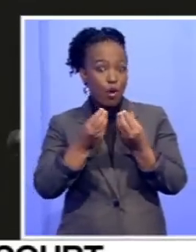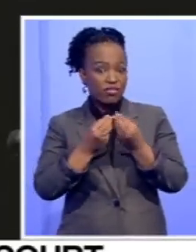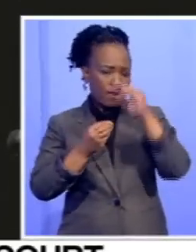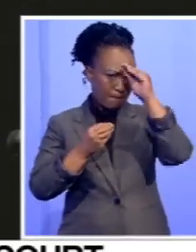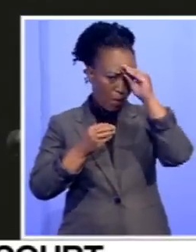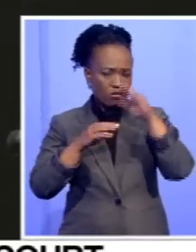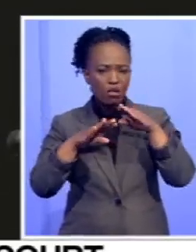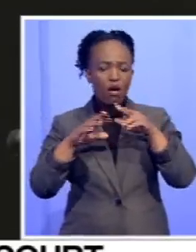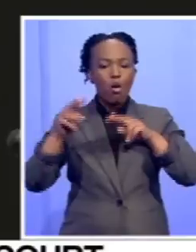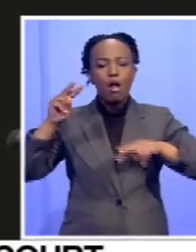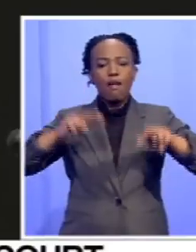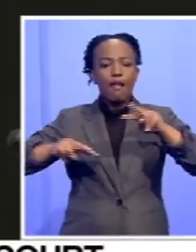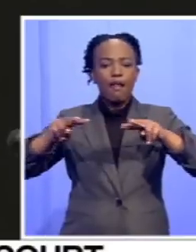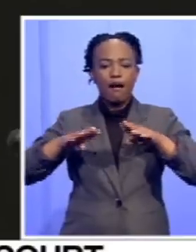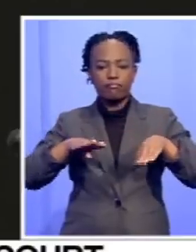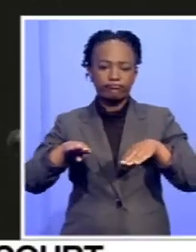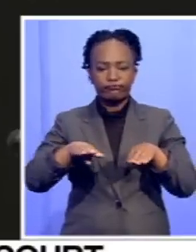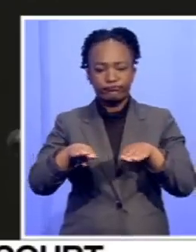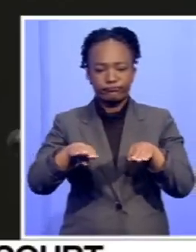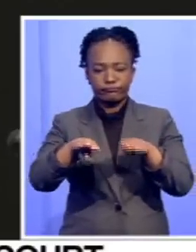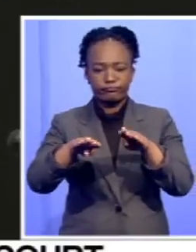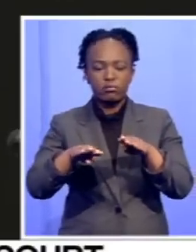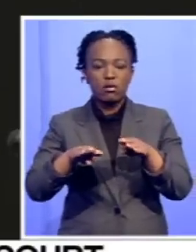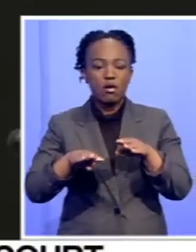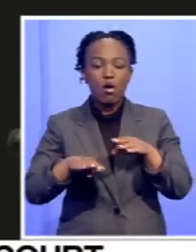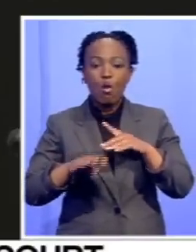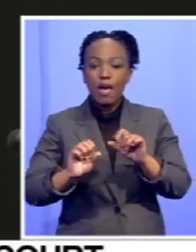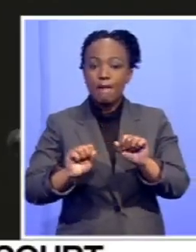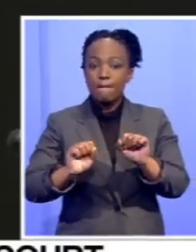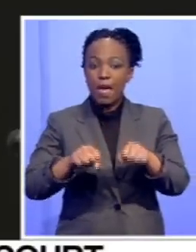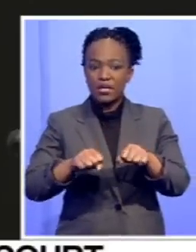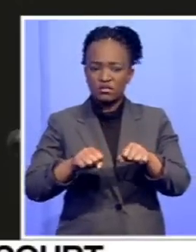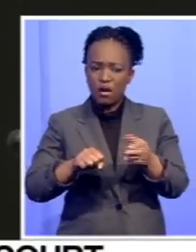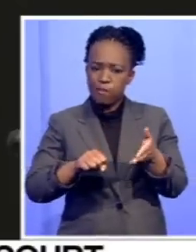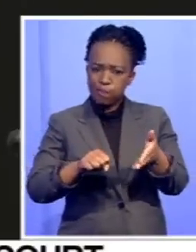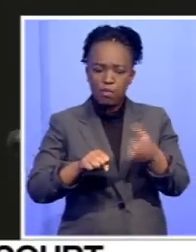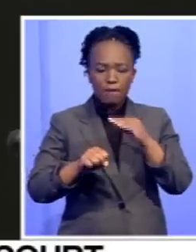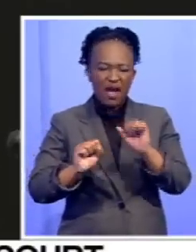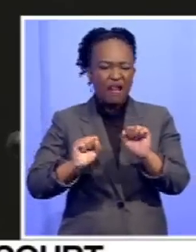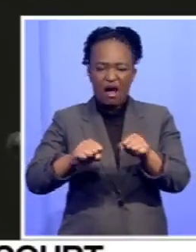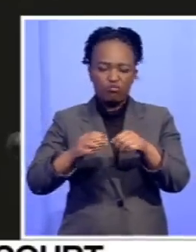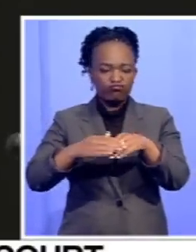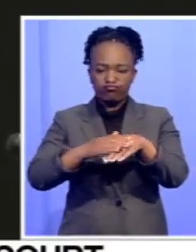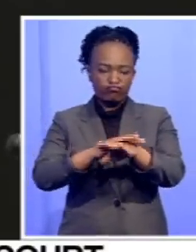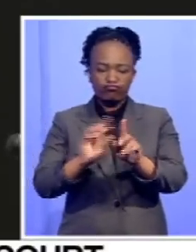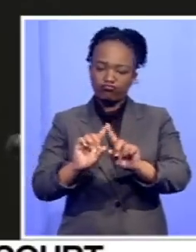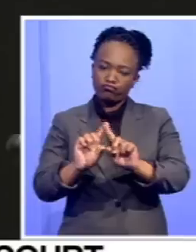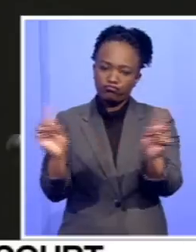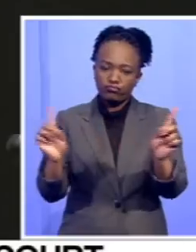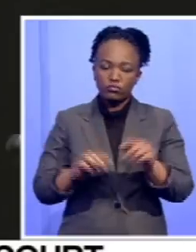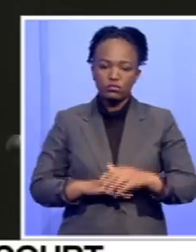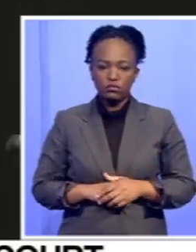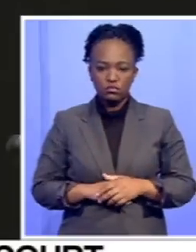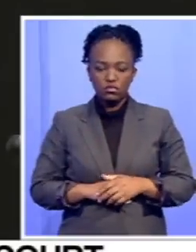5, even if the accused vehicle had such a permit, he would not have allowed it in, to sub 6, he had radioed VOC to